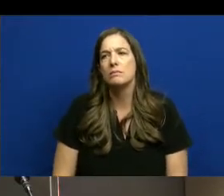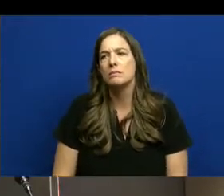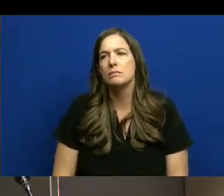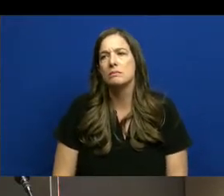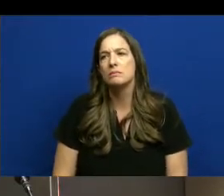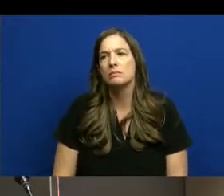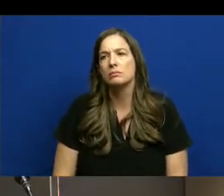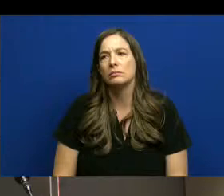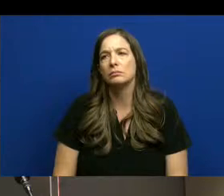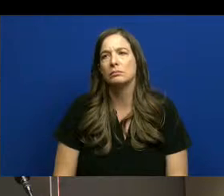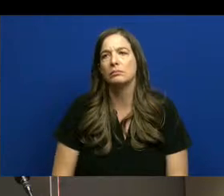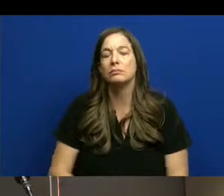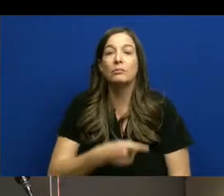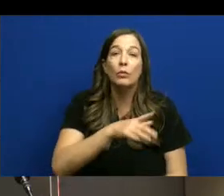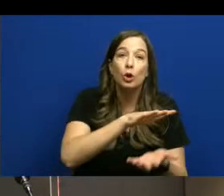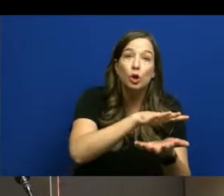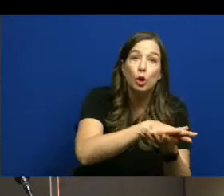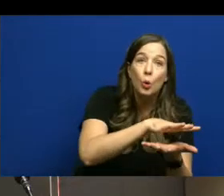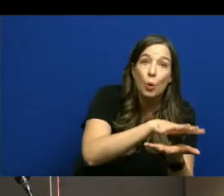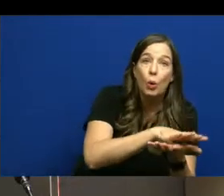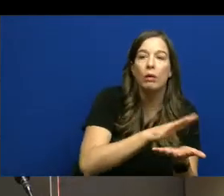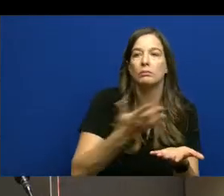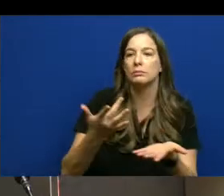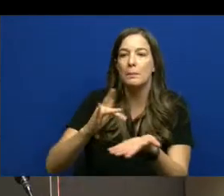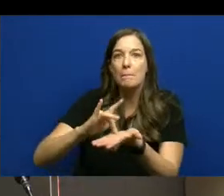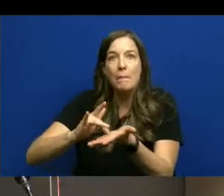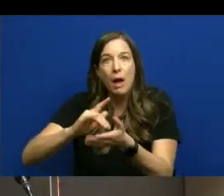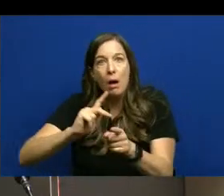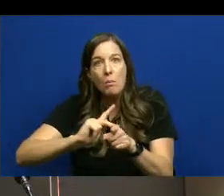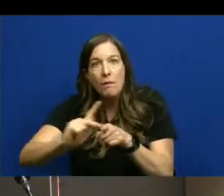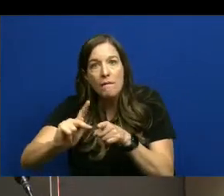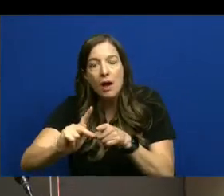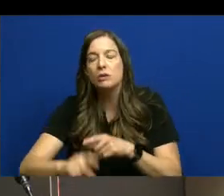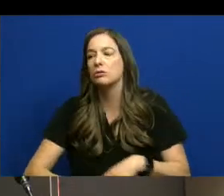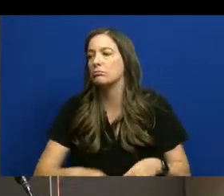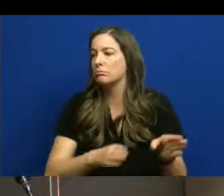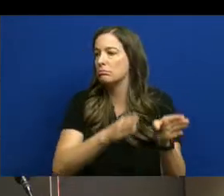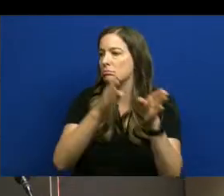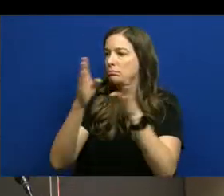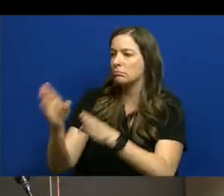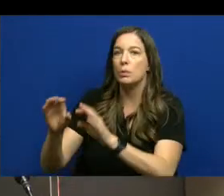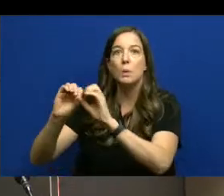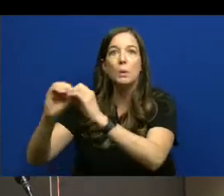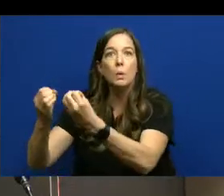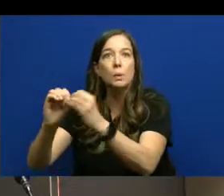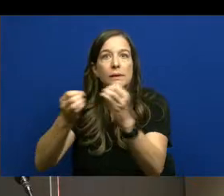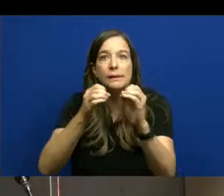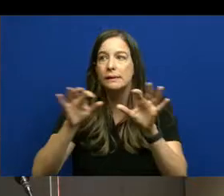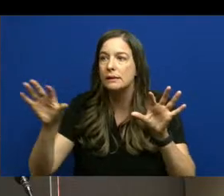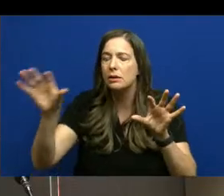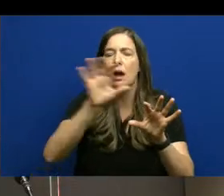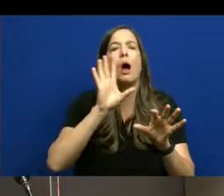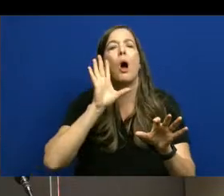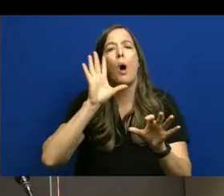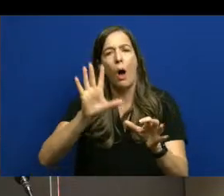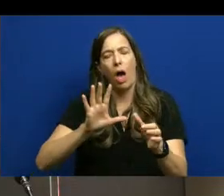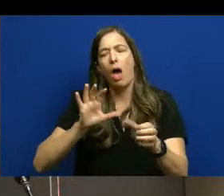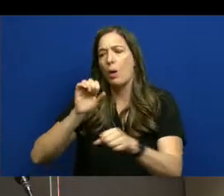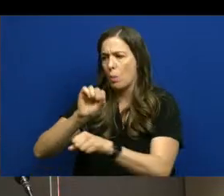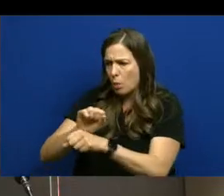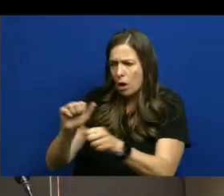Schools, healthcare providers, and other organizations will be working with the Commission for the Deaf and Hard of Hearing,